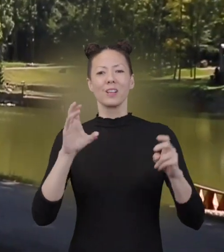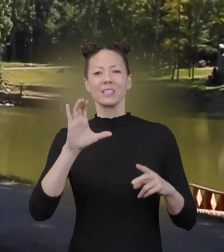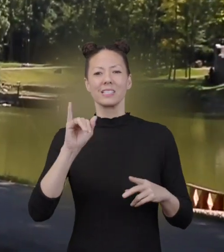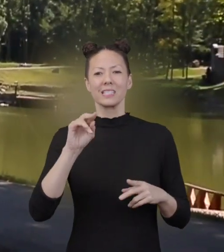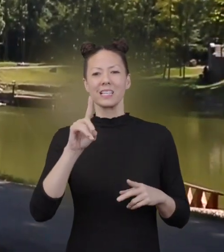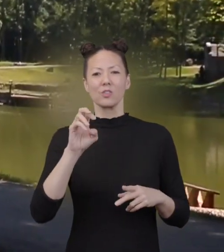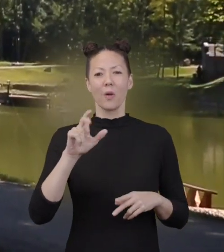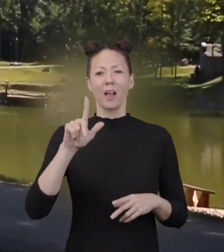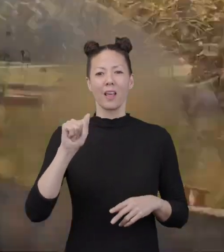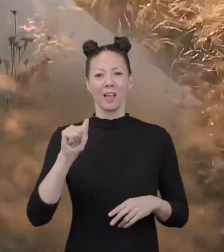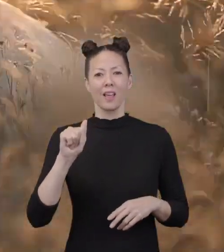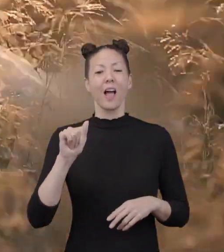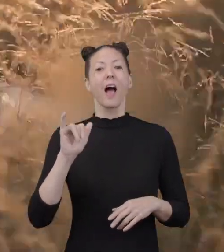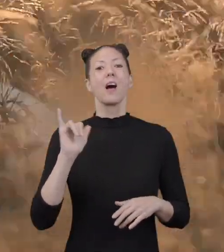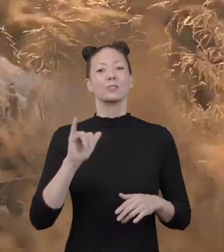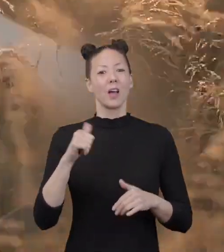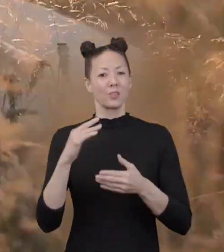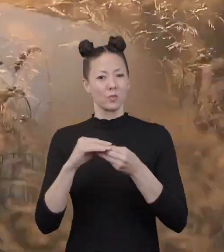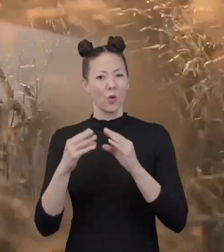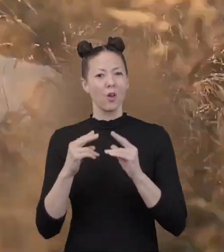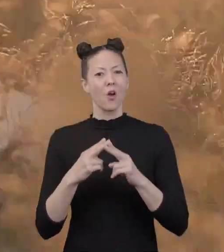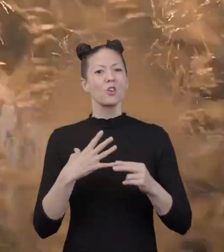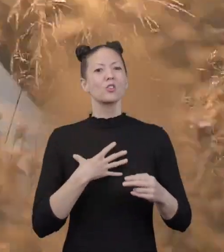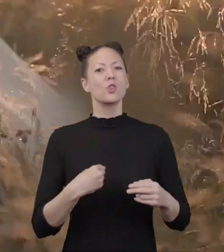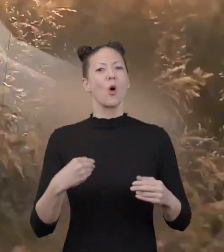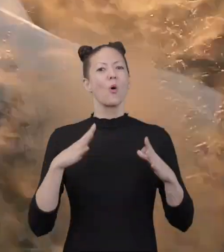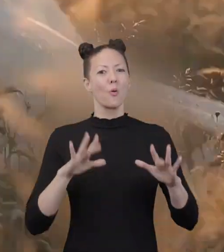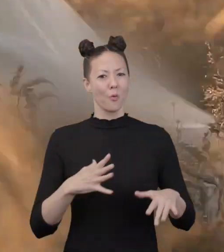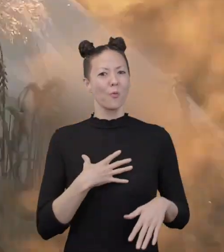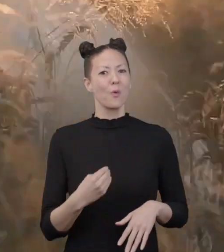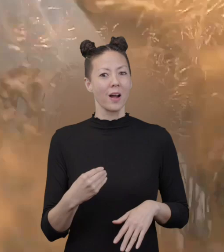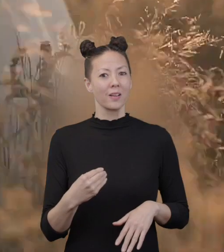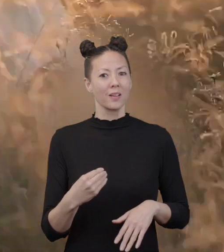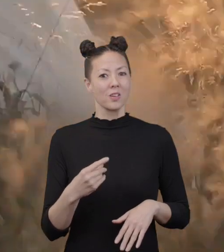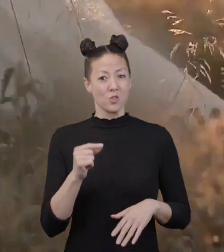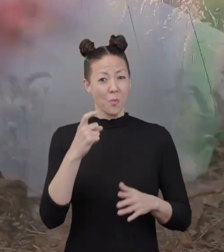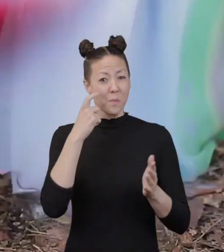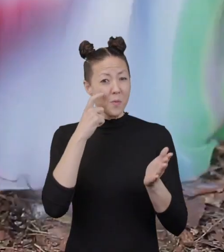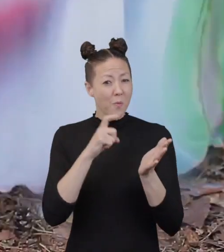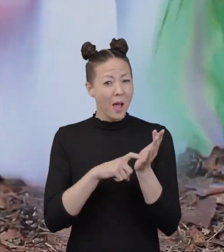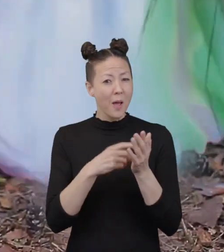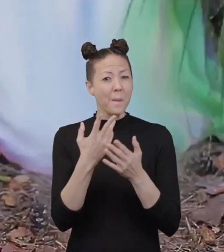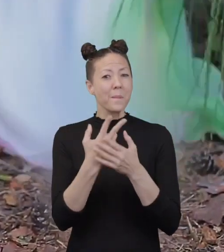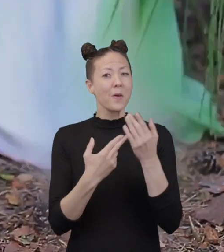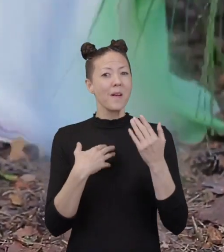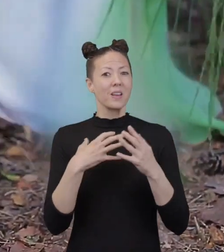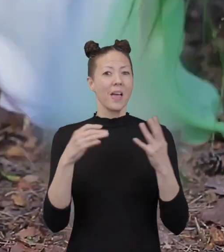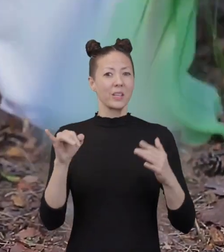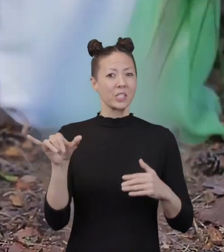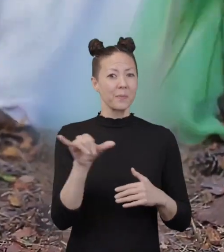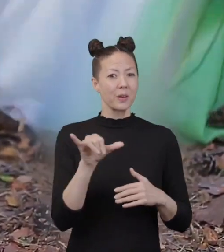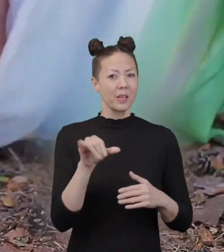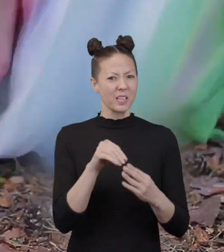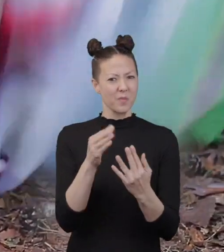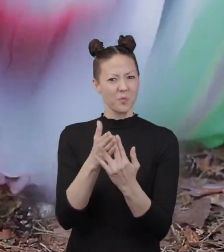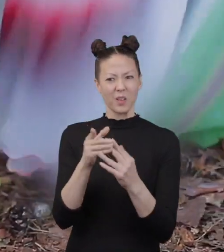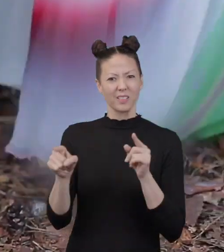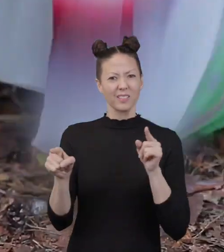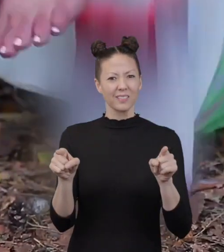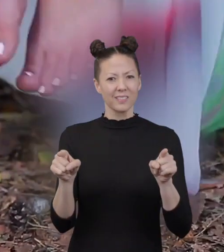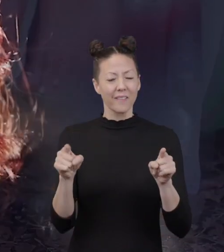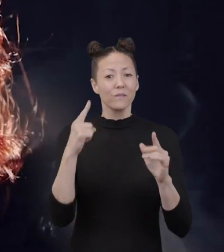story Cinderella and also the story Snow White, you might have realized that there are a lot of similarities between